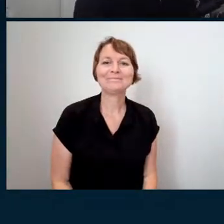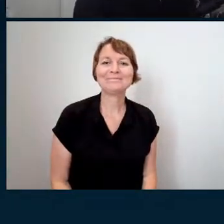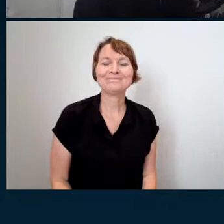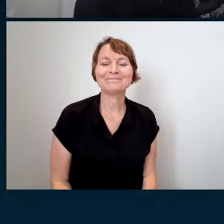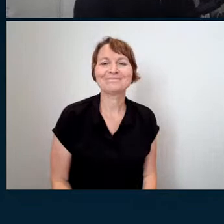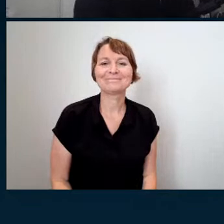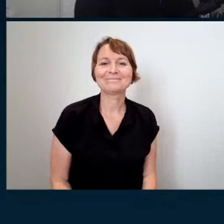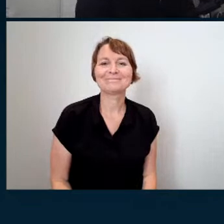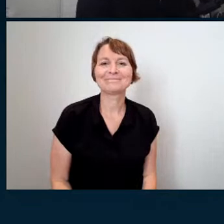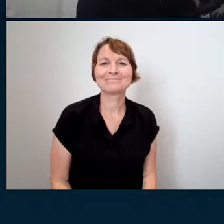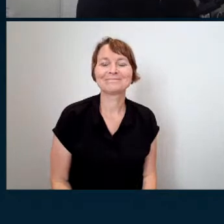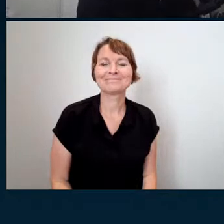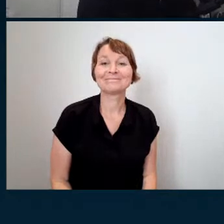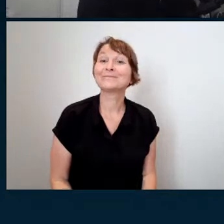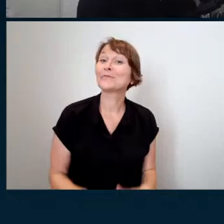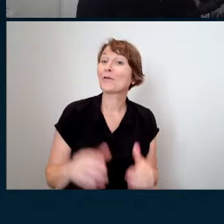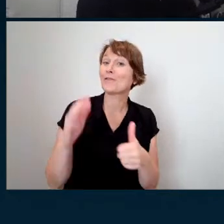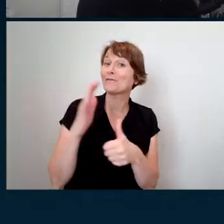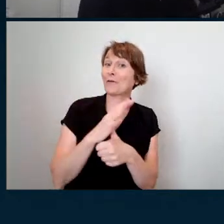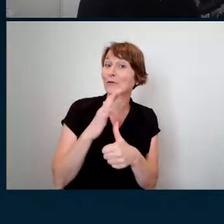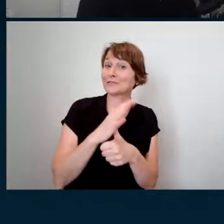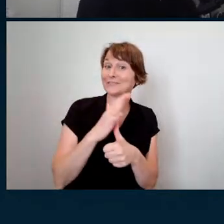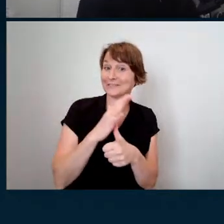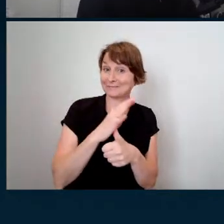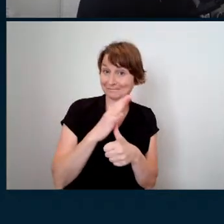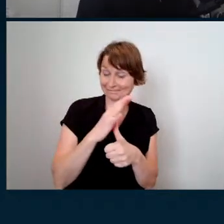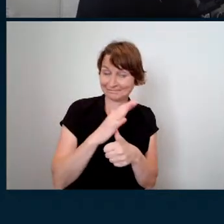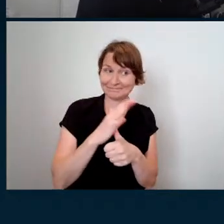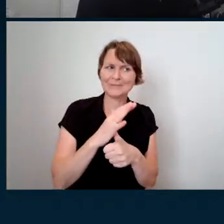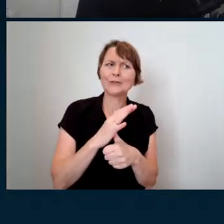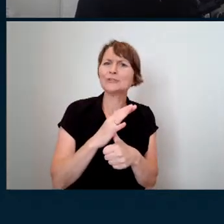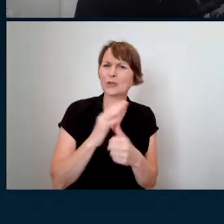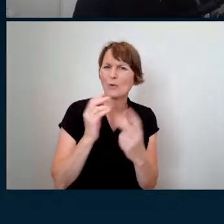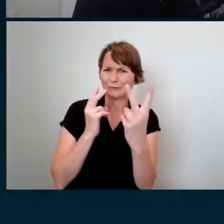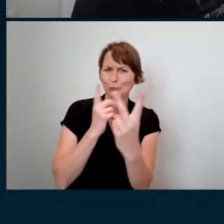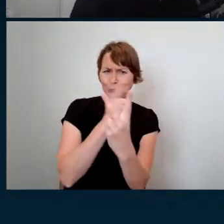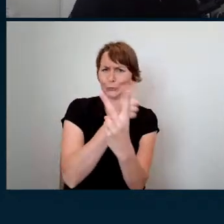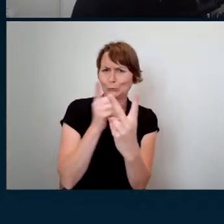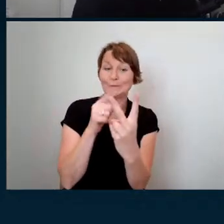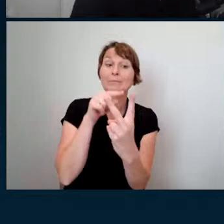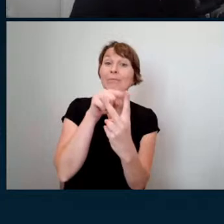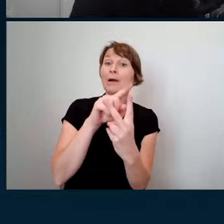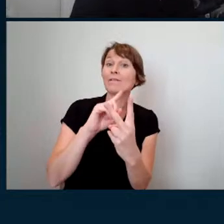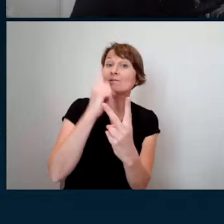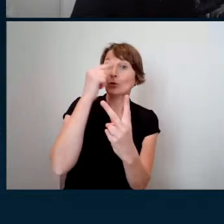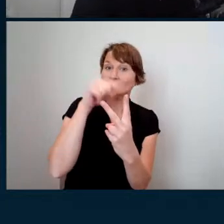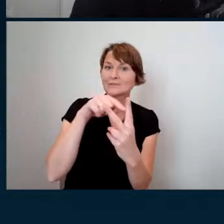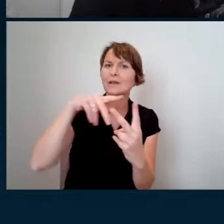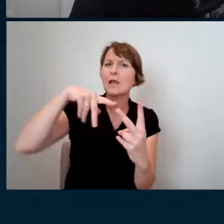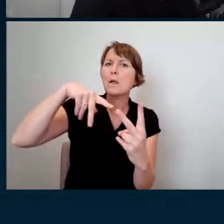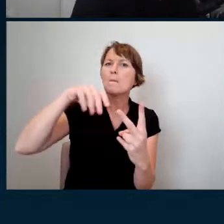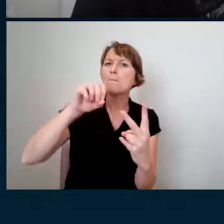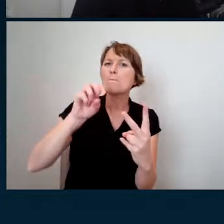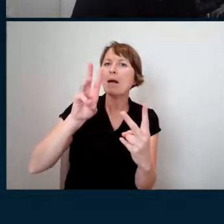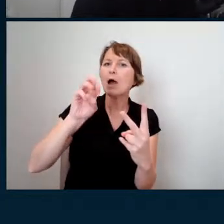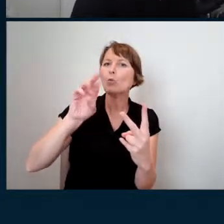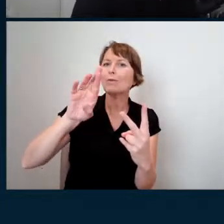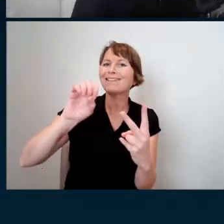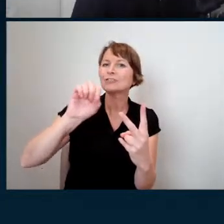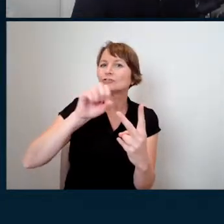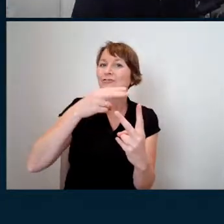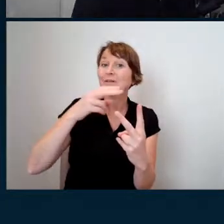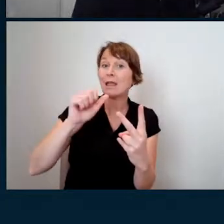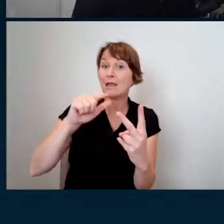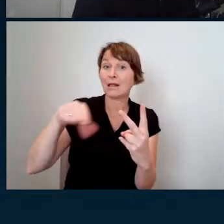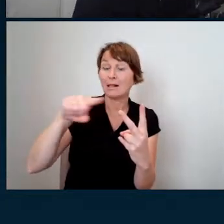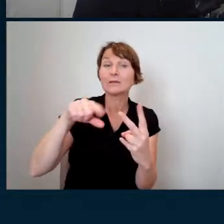So first things first, one of the 2 factors is PowerShell. And people who have a Windows Server background